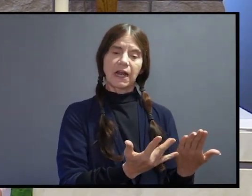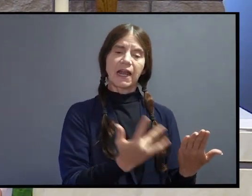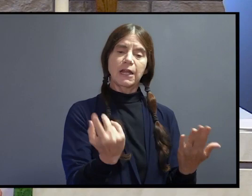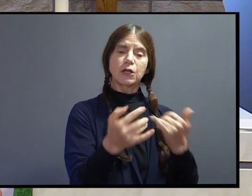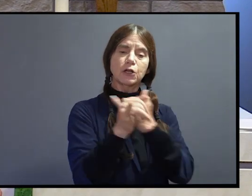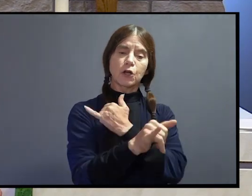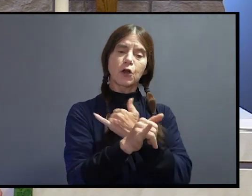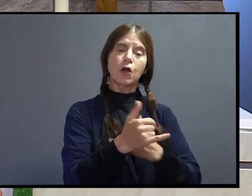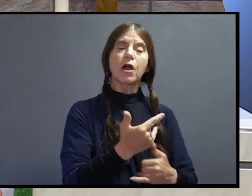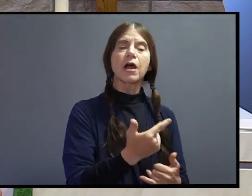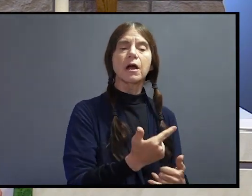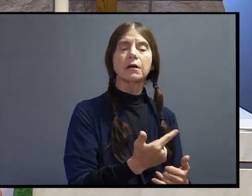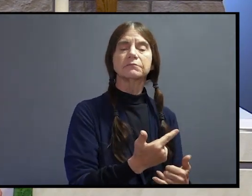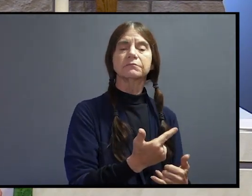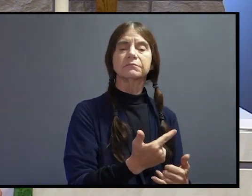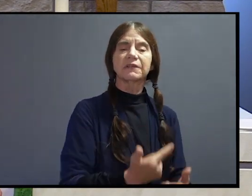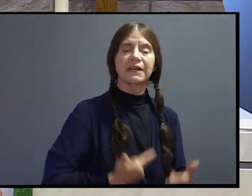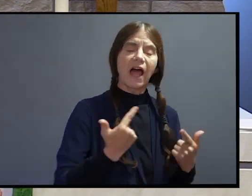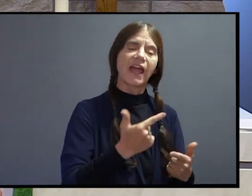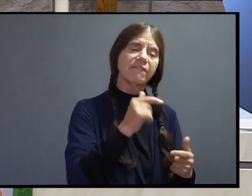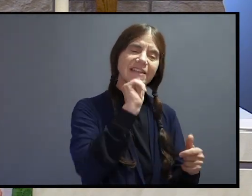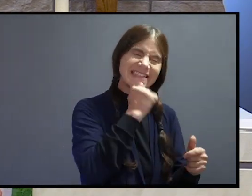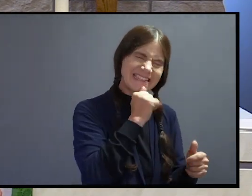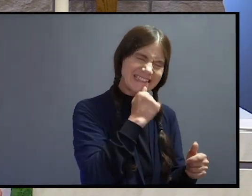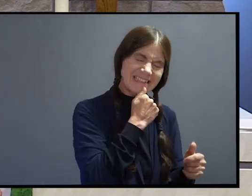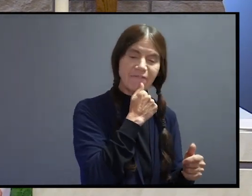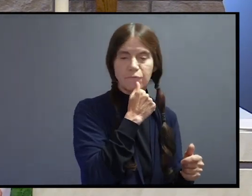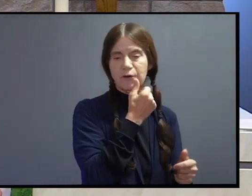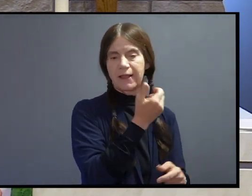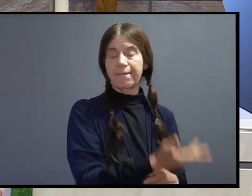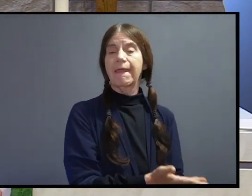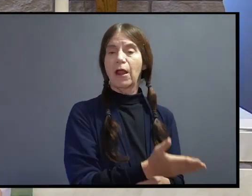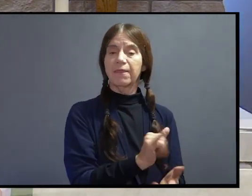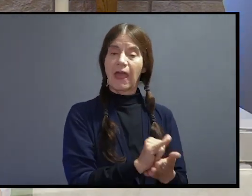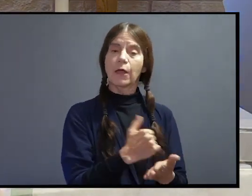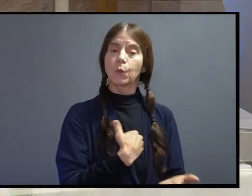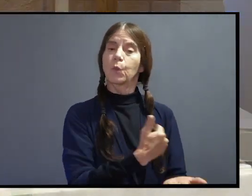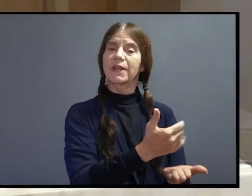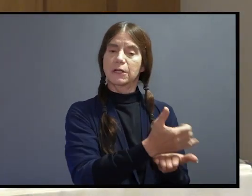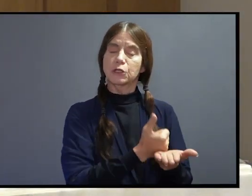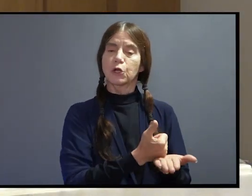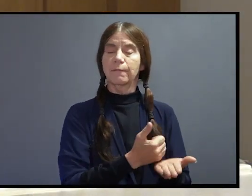eternity weeping and gnashing our teeth.